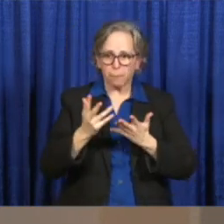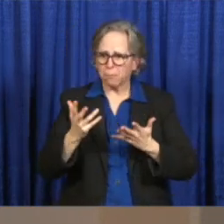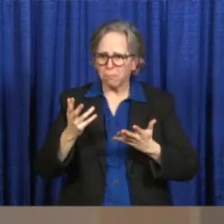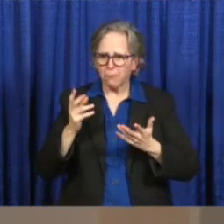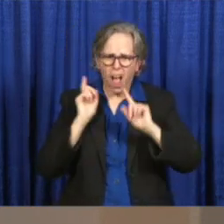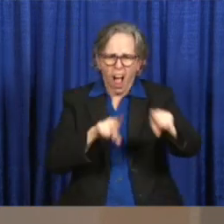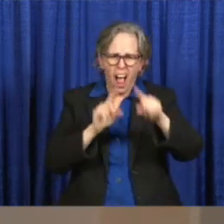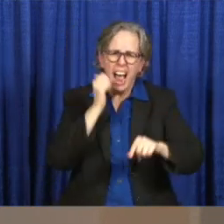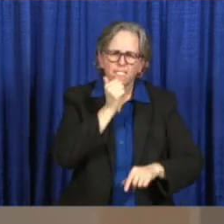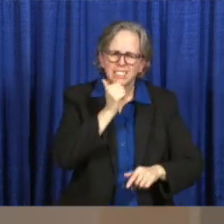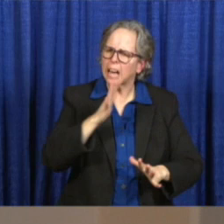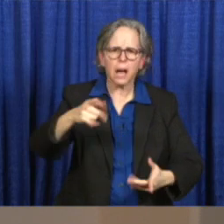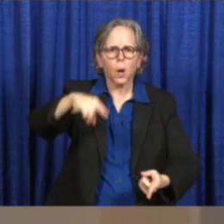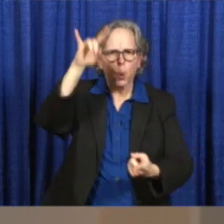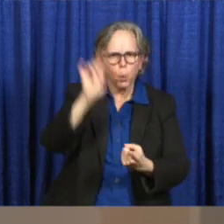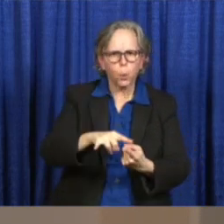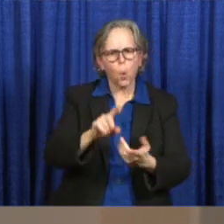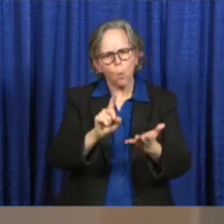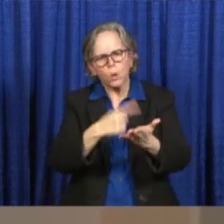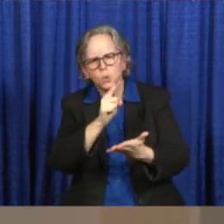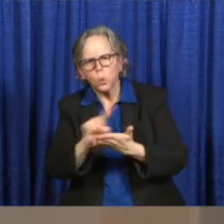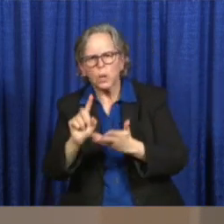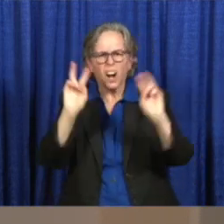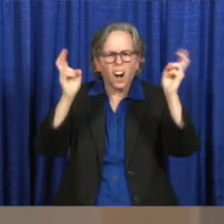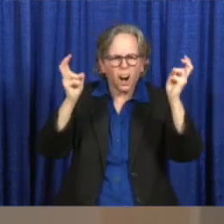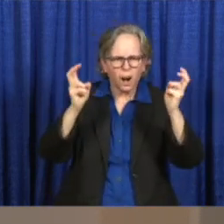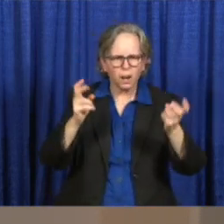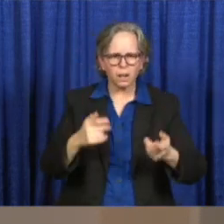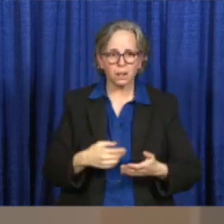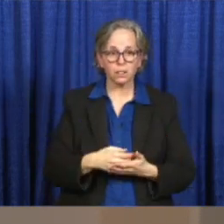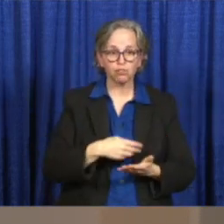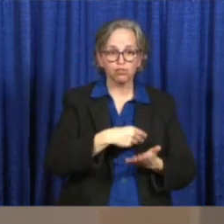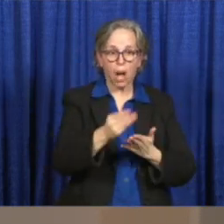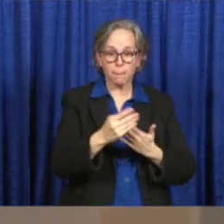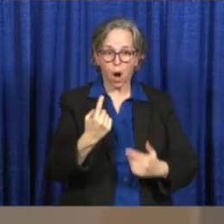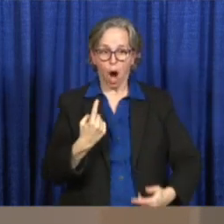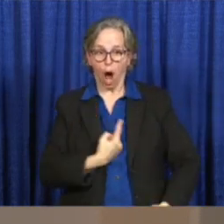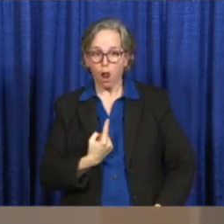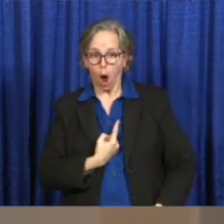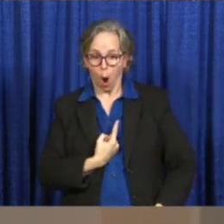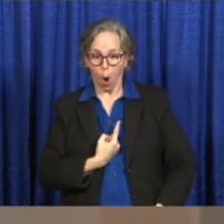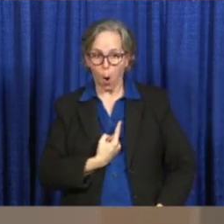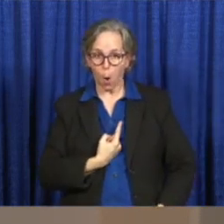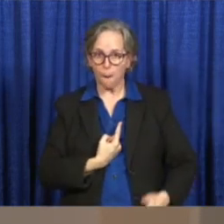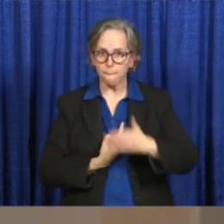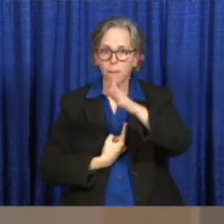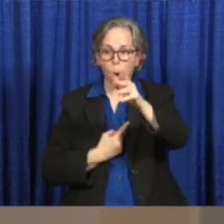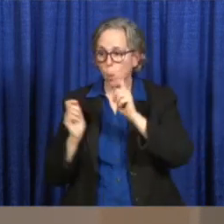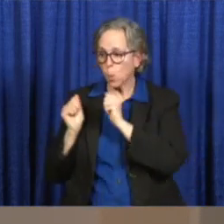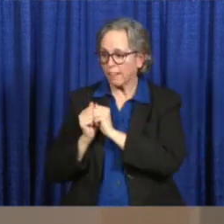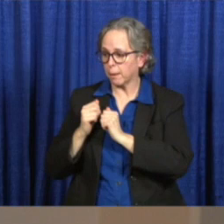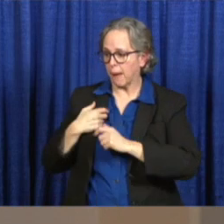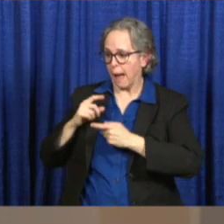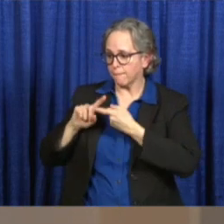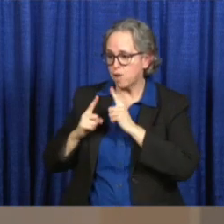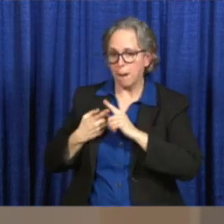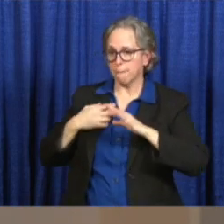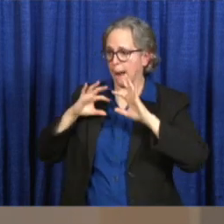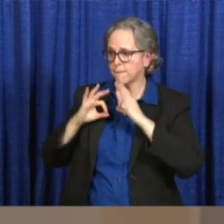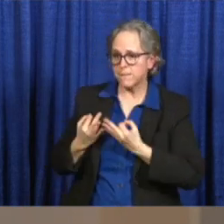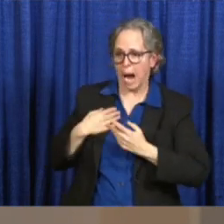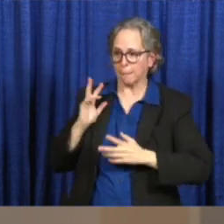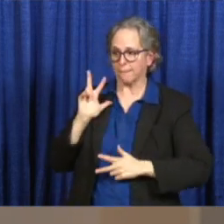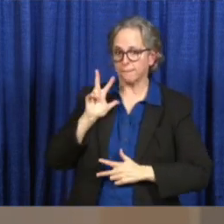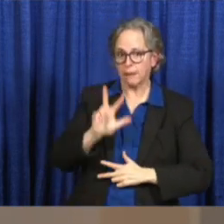when possible. Stay at home when you don't feel well. So if you're not feeling well, don't come out to the store. Please